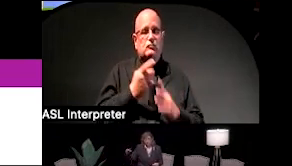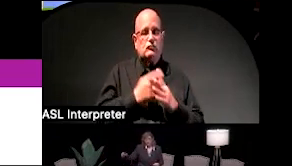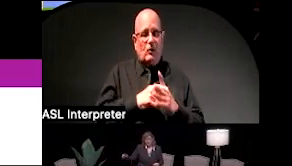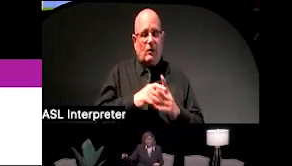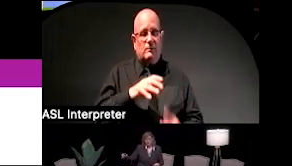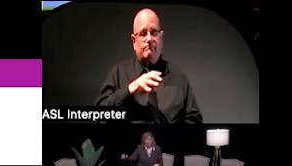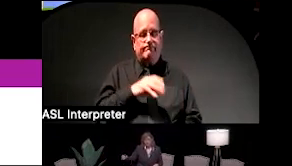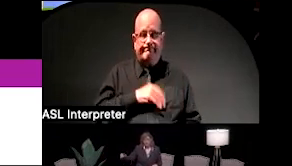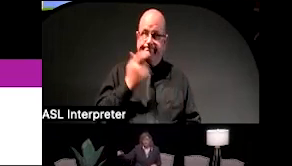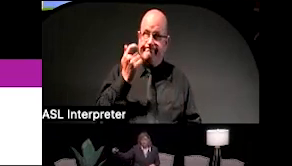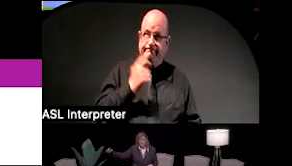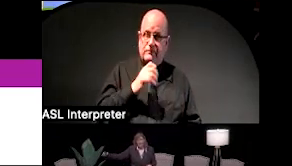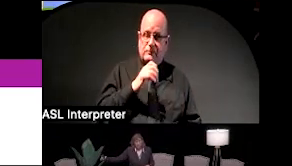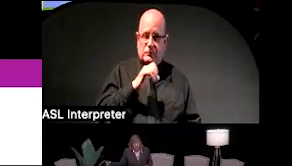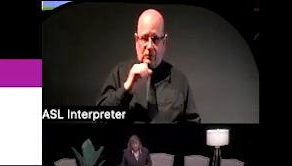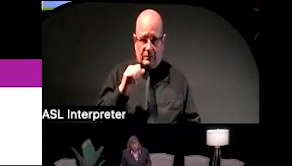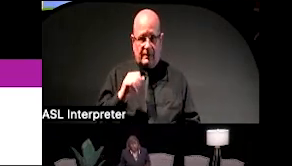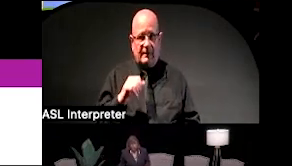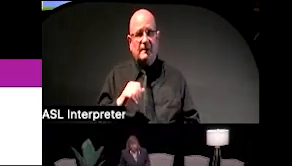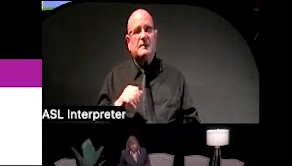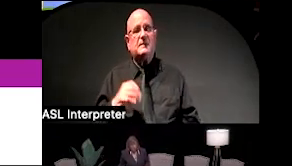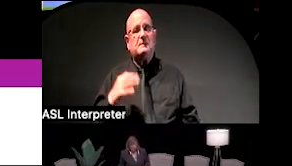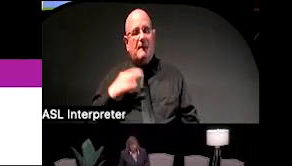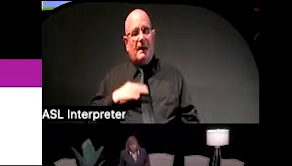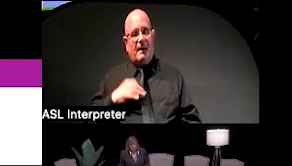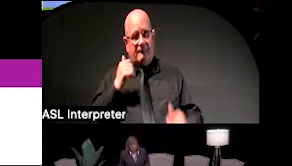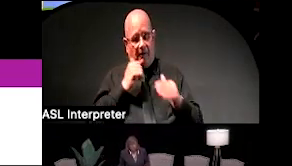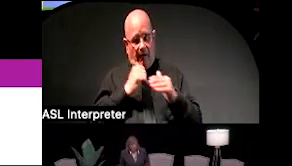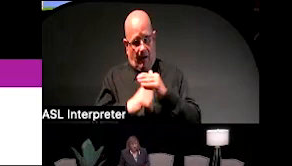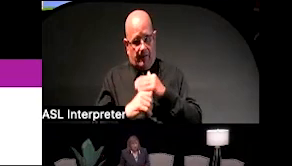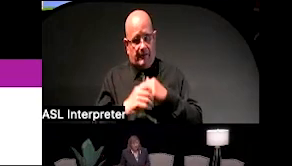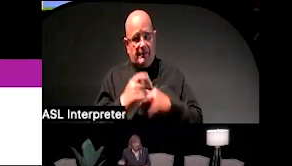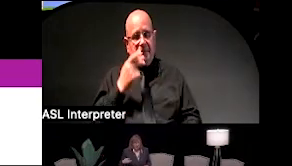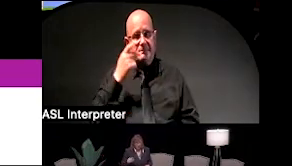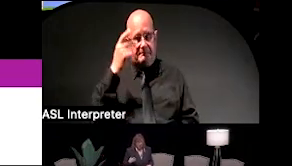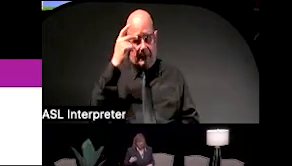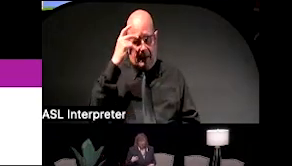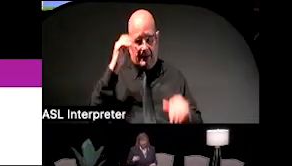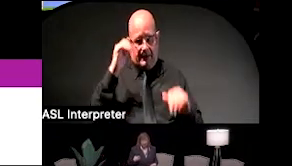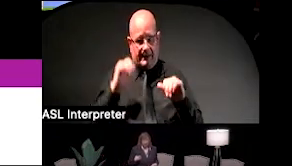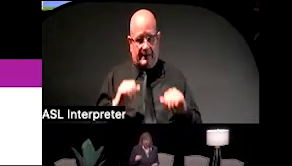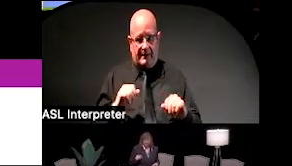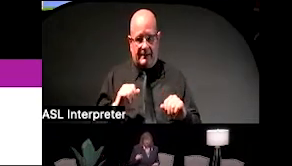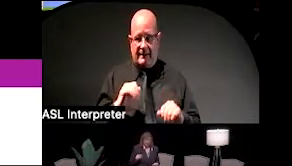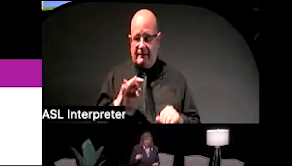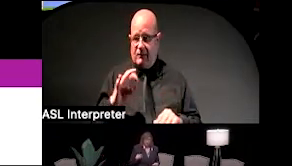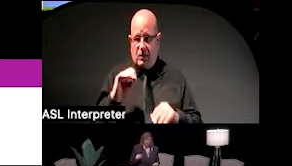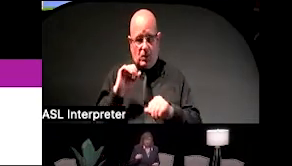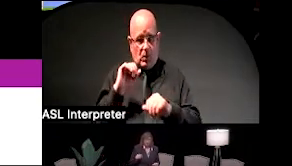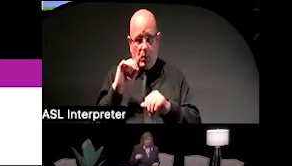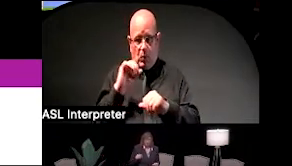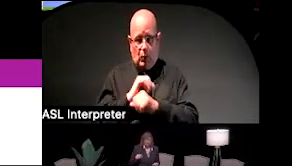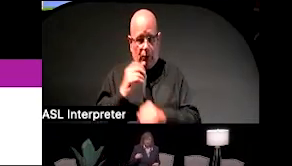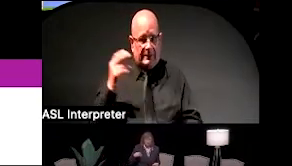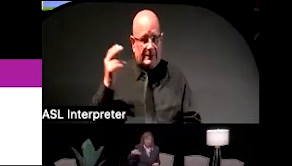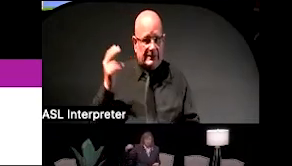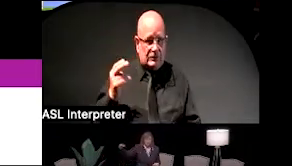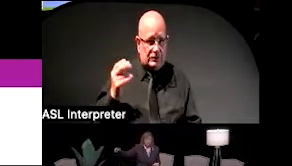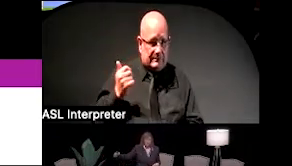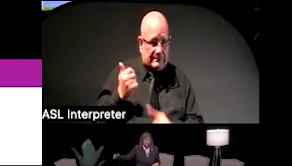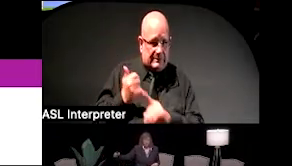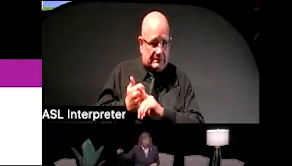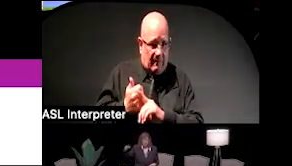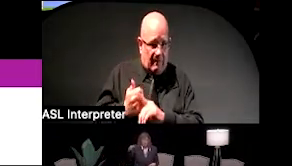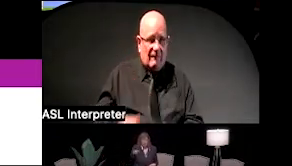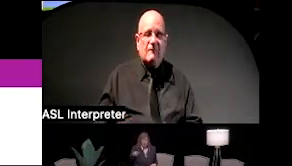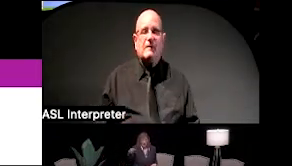eligible for benefits off of his parents' work record. If he doesn't have a work record of his own, he will